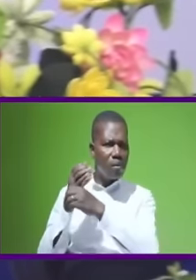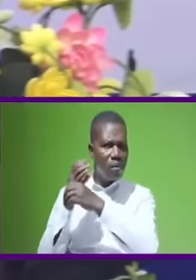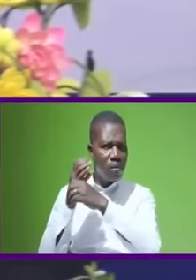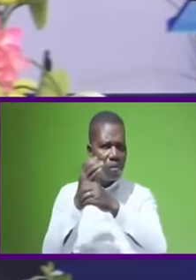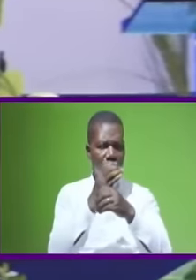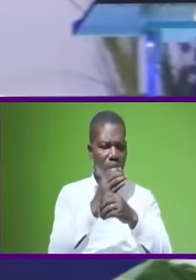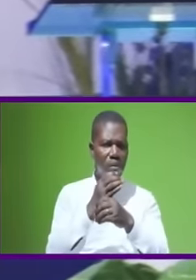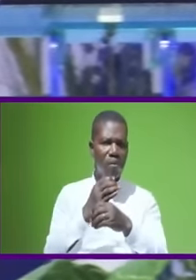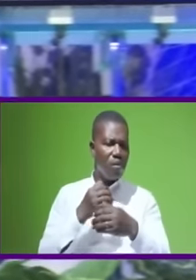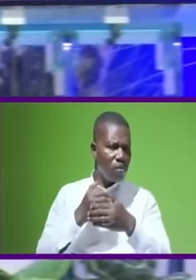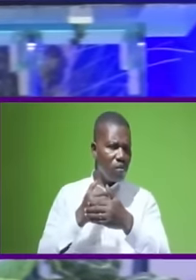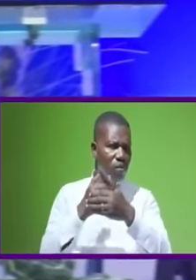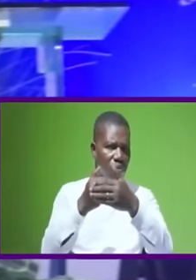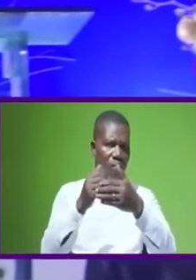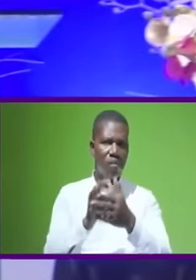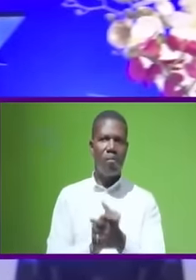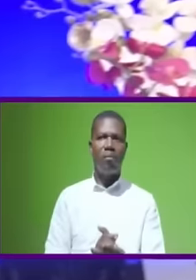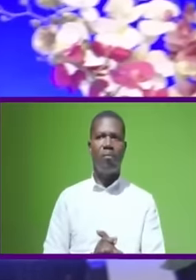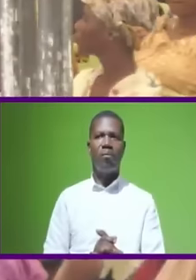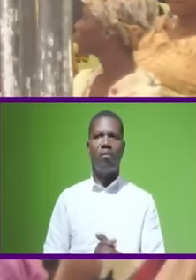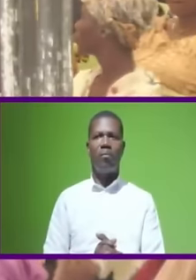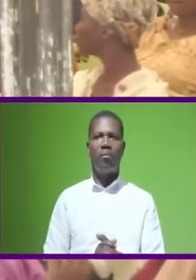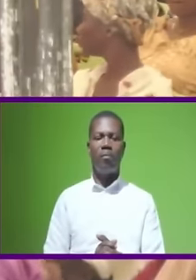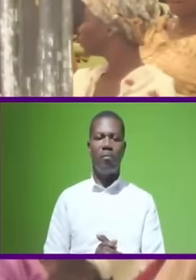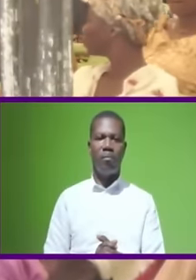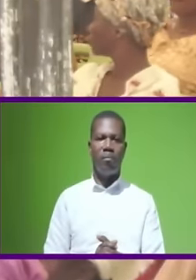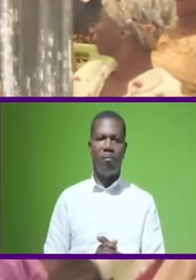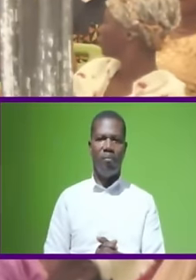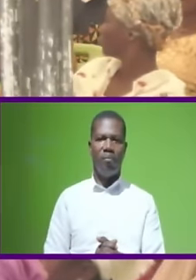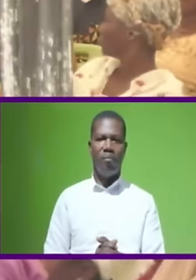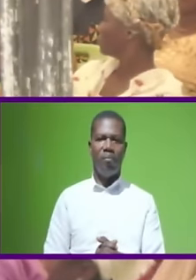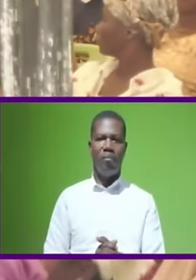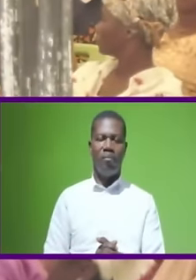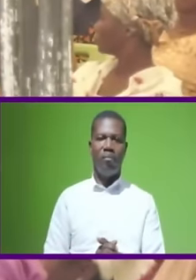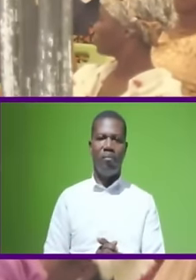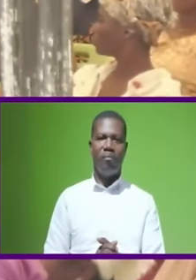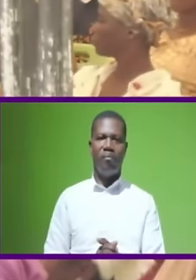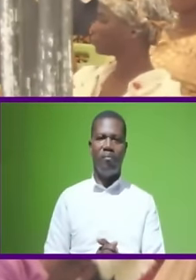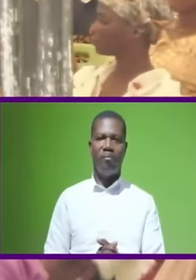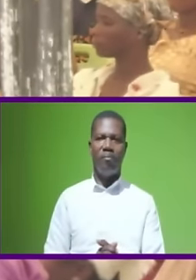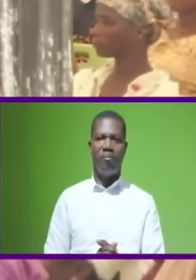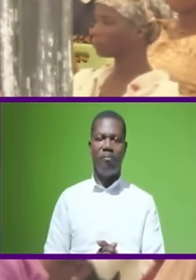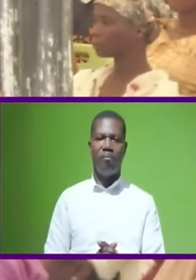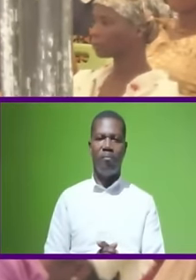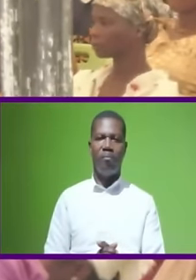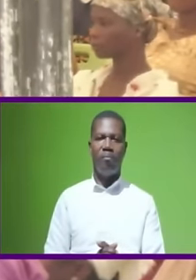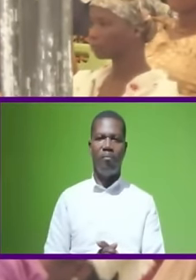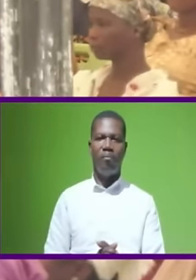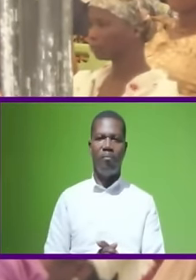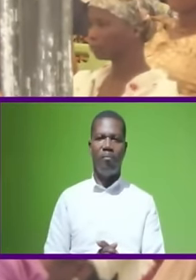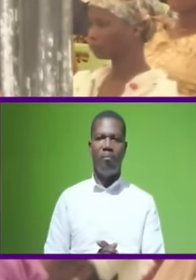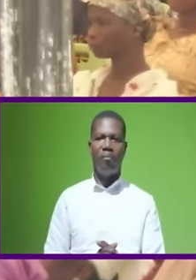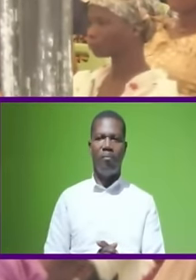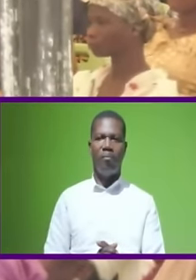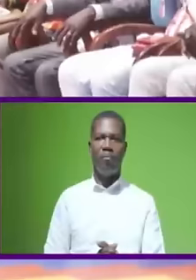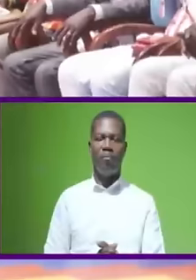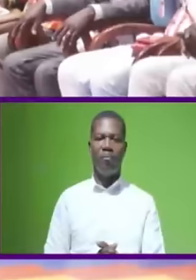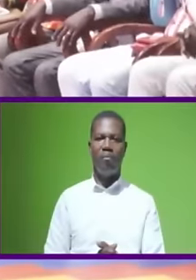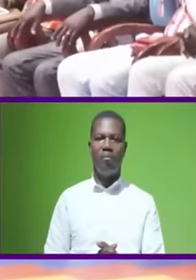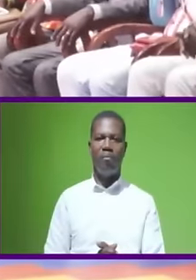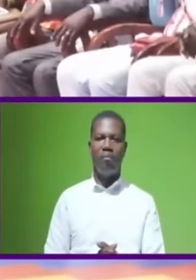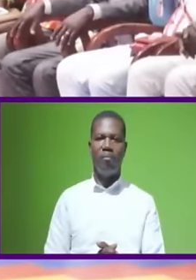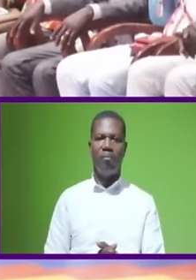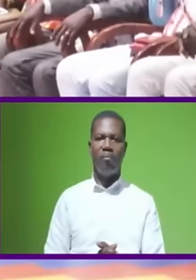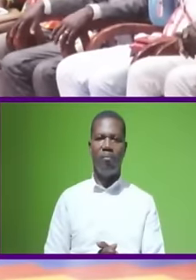carpenter. So when this happens, then it means that we should be able to query and question the carpenter,